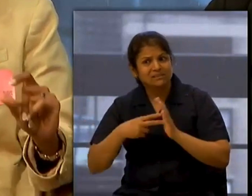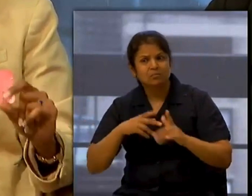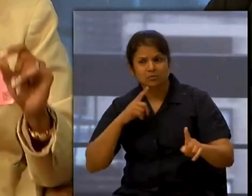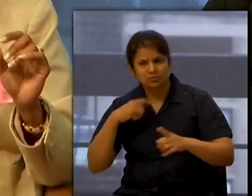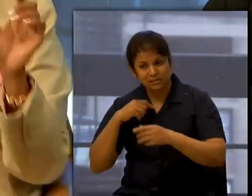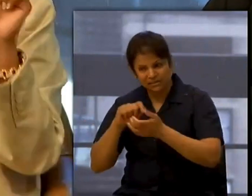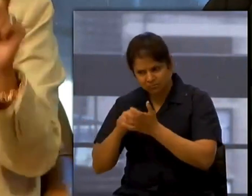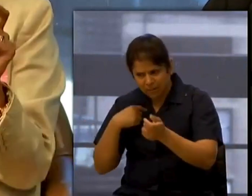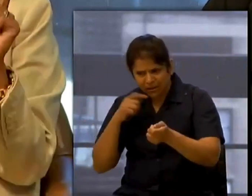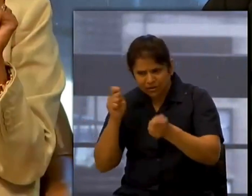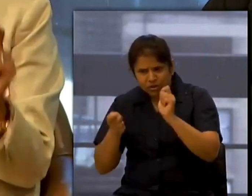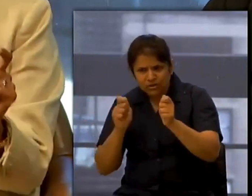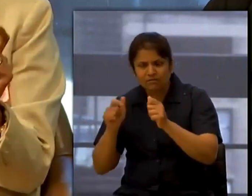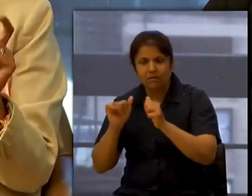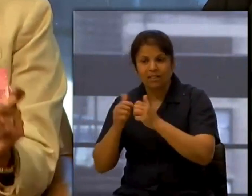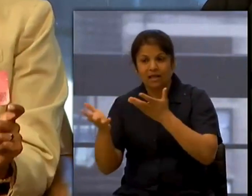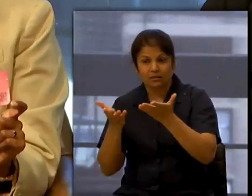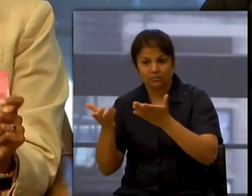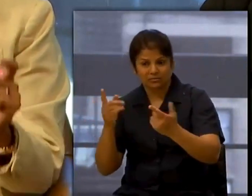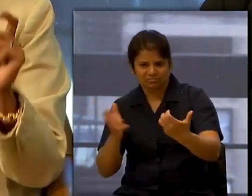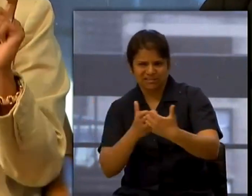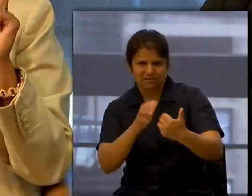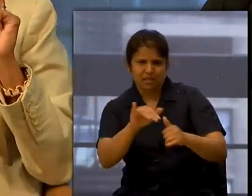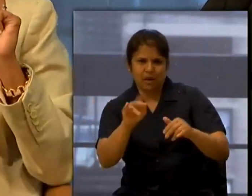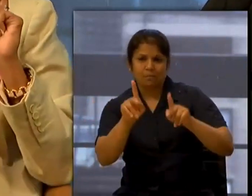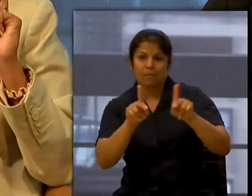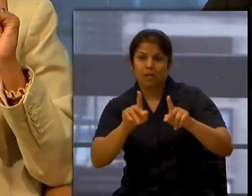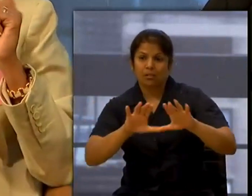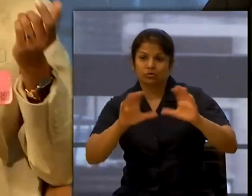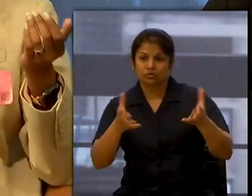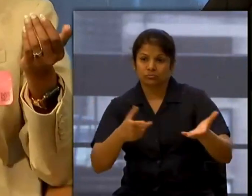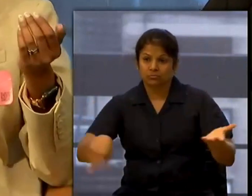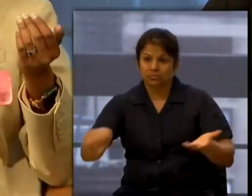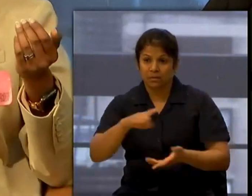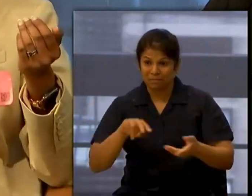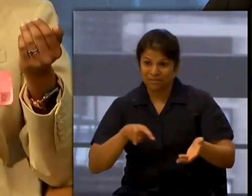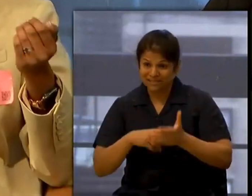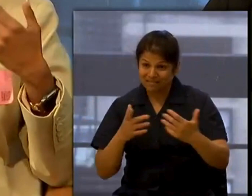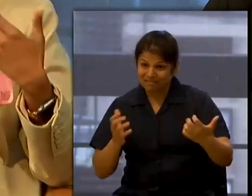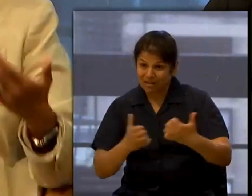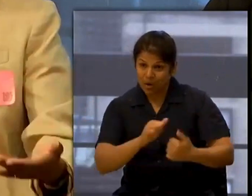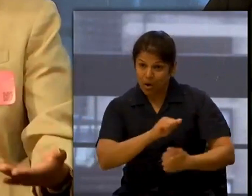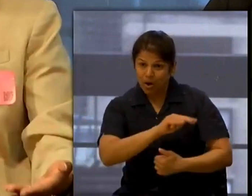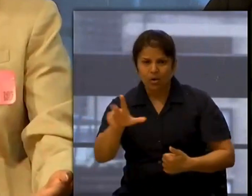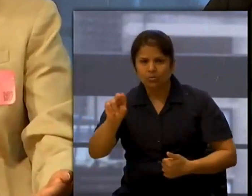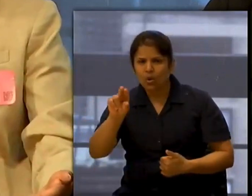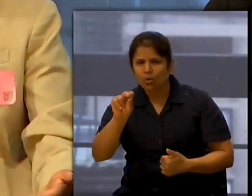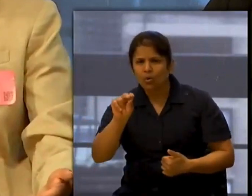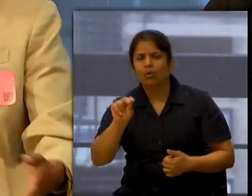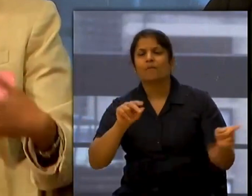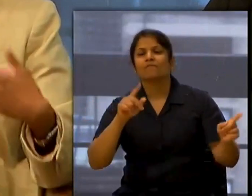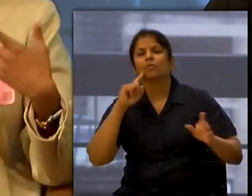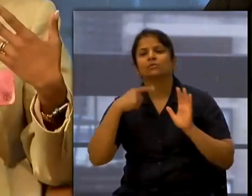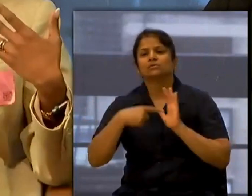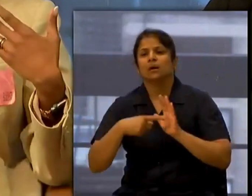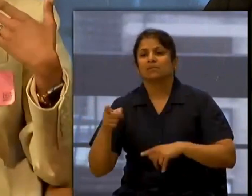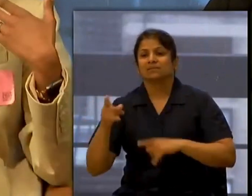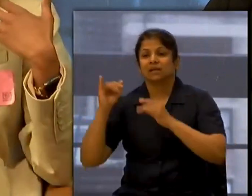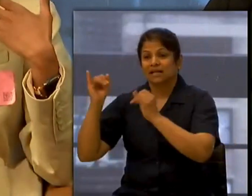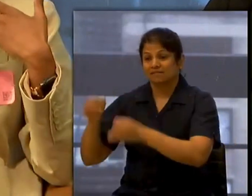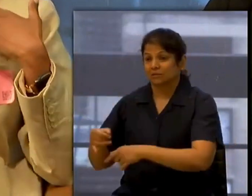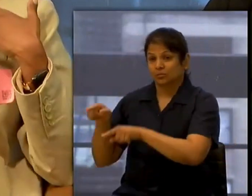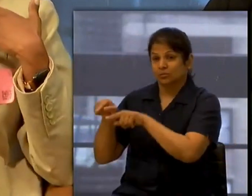course, not everybody fits in this tiny little box. And so if you have, for example, someone with a developmental disability who's receiving things